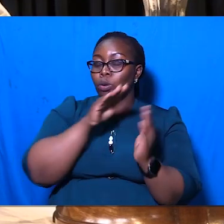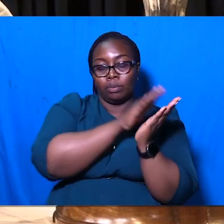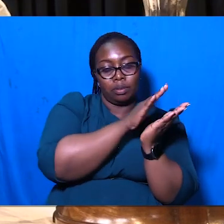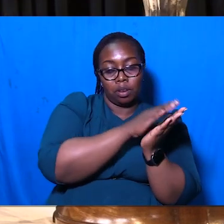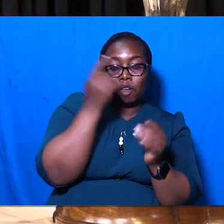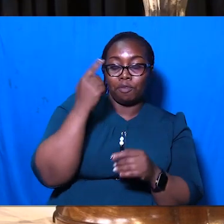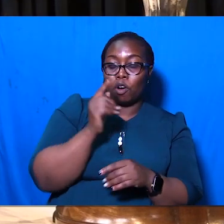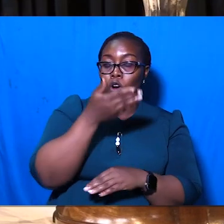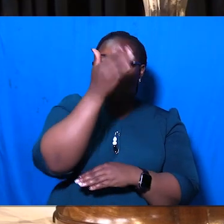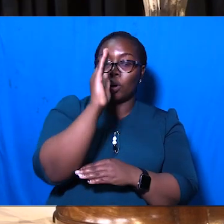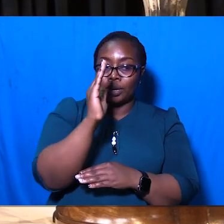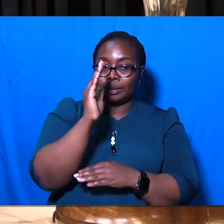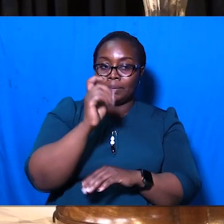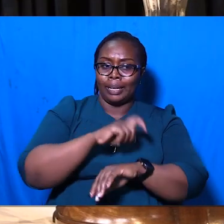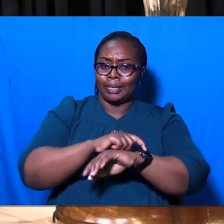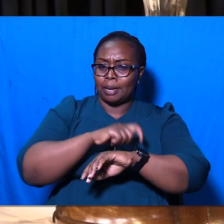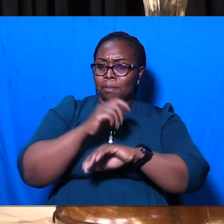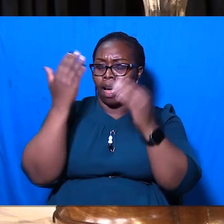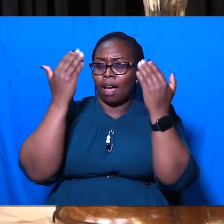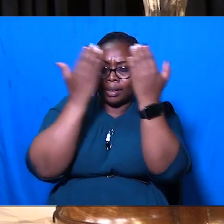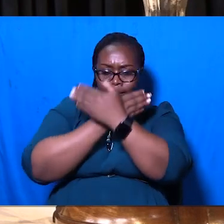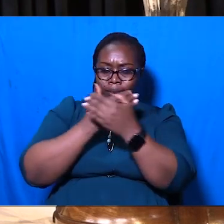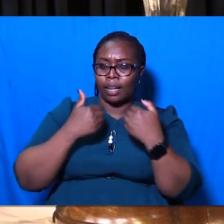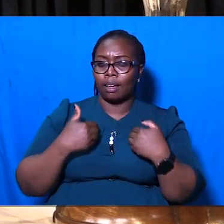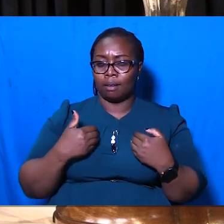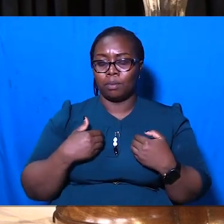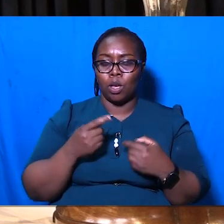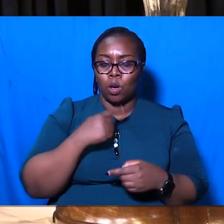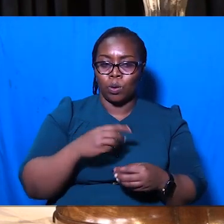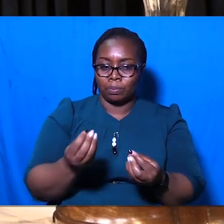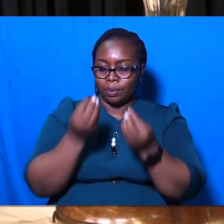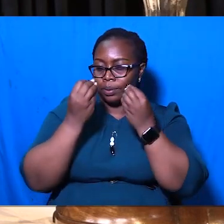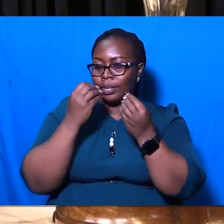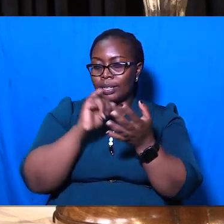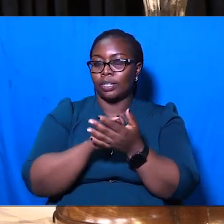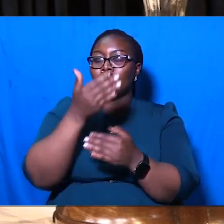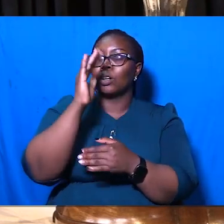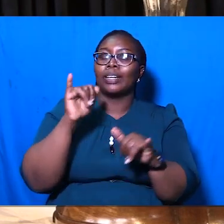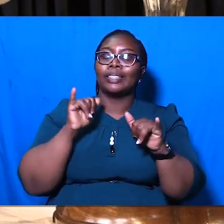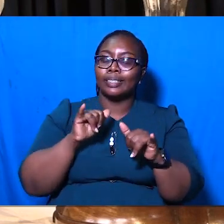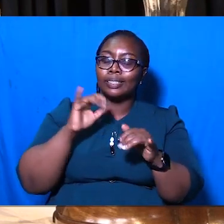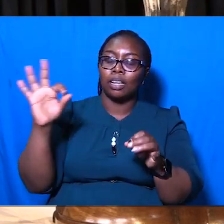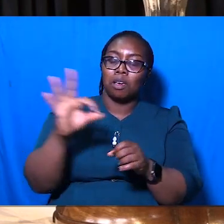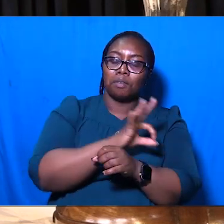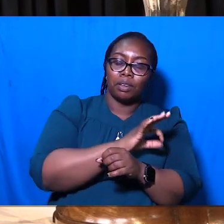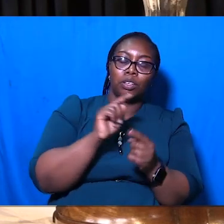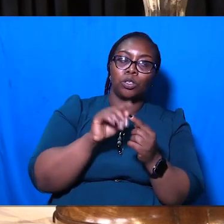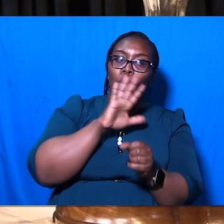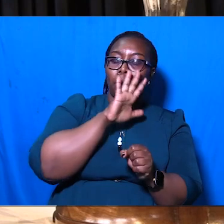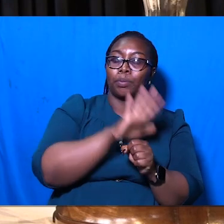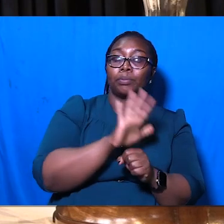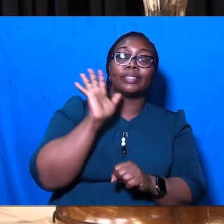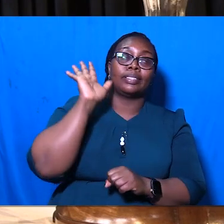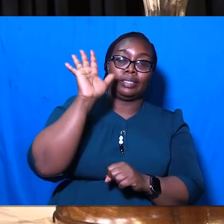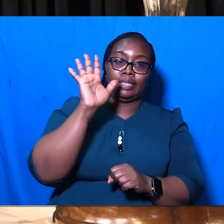of darkness, there's a faithful remnant. We learned that God remains faithful to his promises. We learned that God's faithfulness